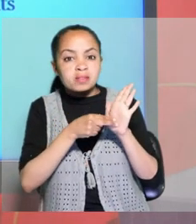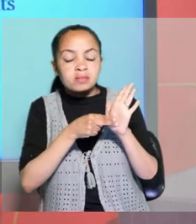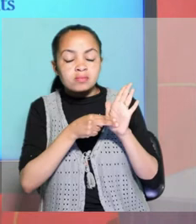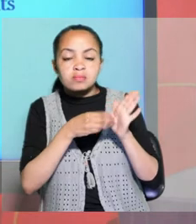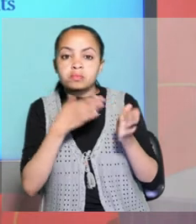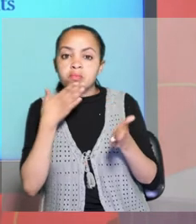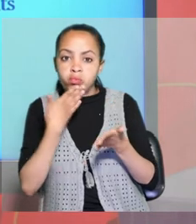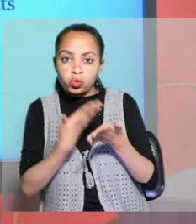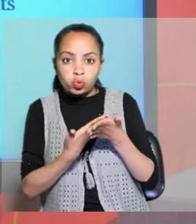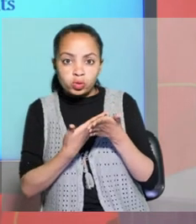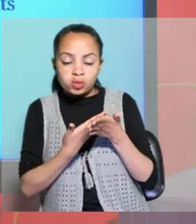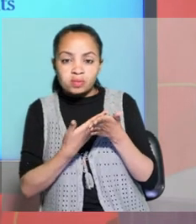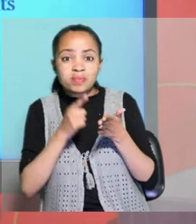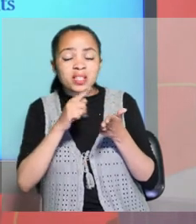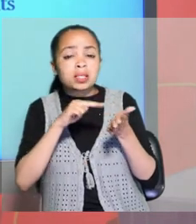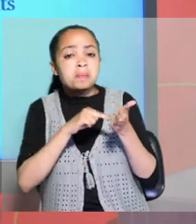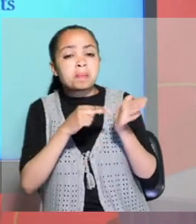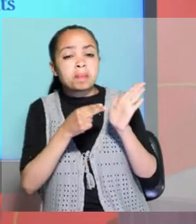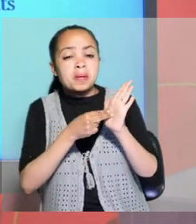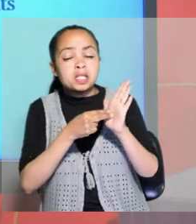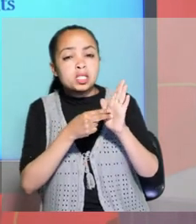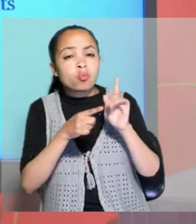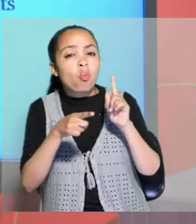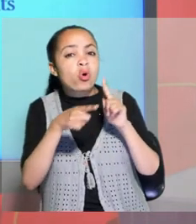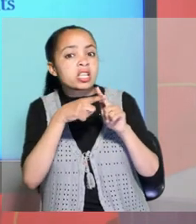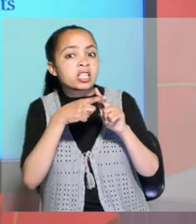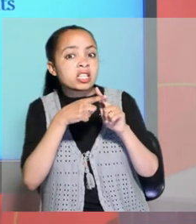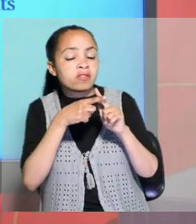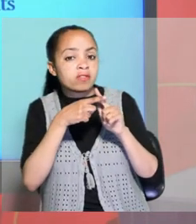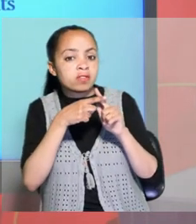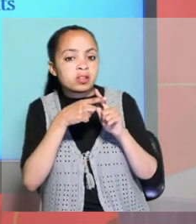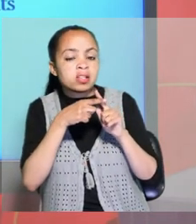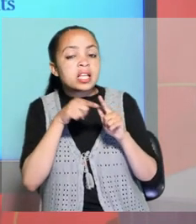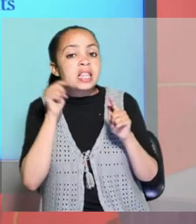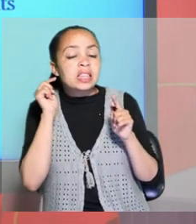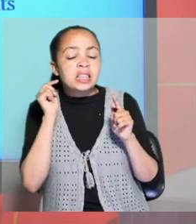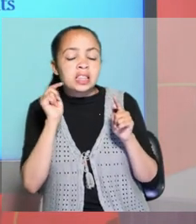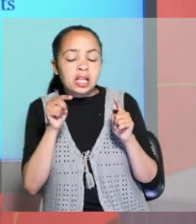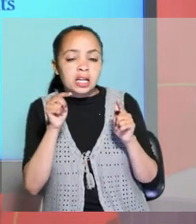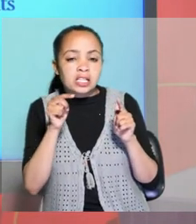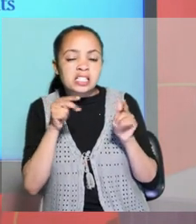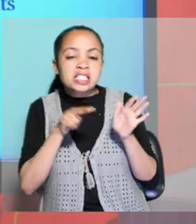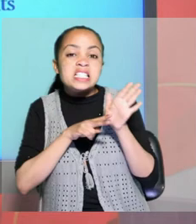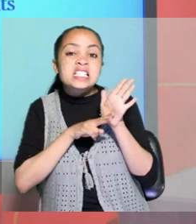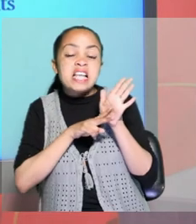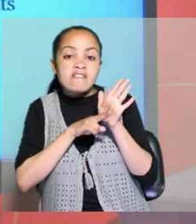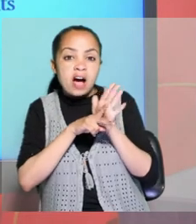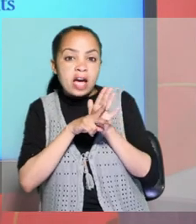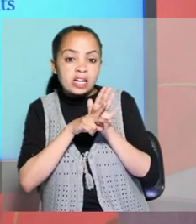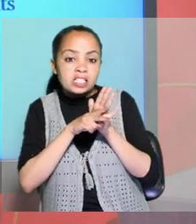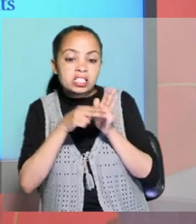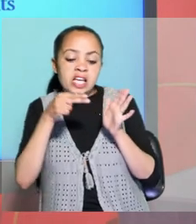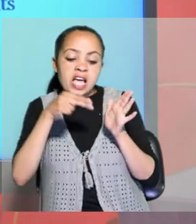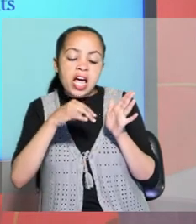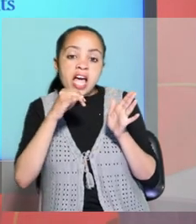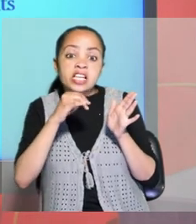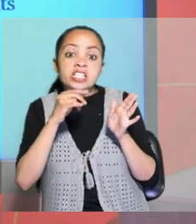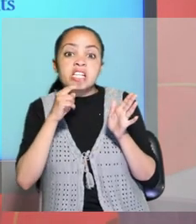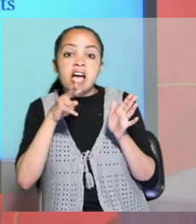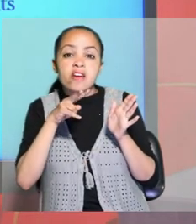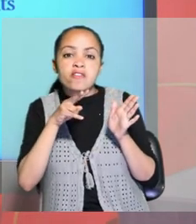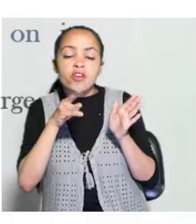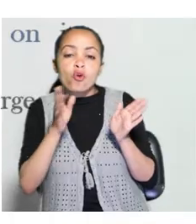Well then, to me HIV positive, there is a viral or HIV in